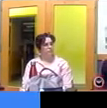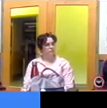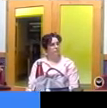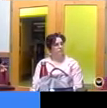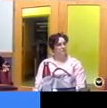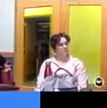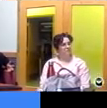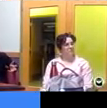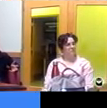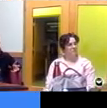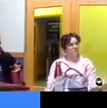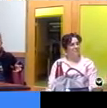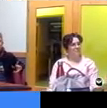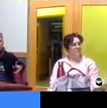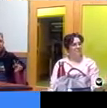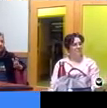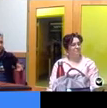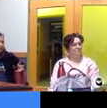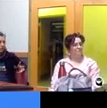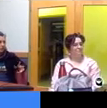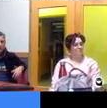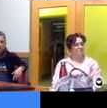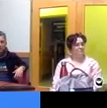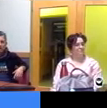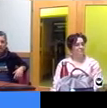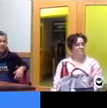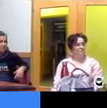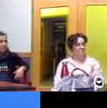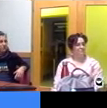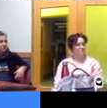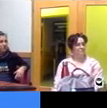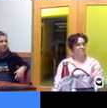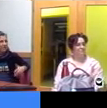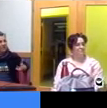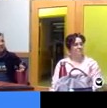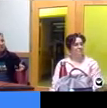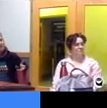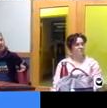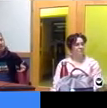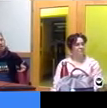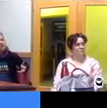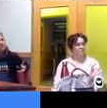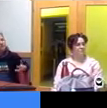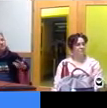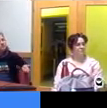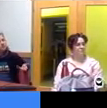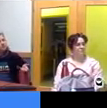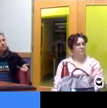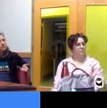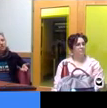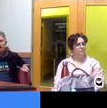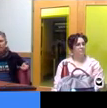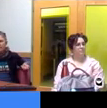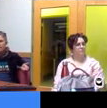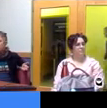because we have somebody on call 24 hours in order to support our patients, answer questions. And then if there is something that seems